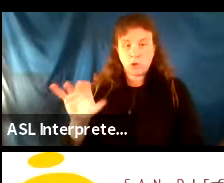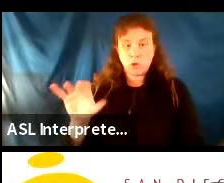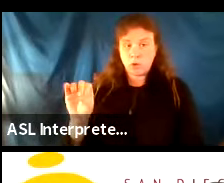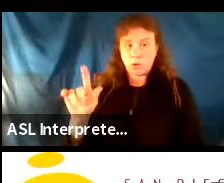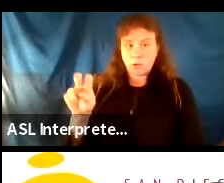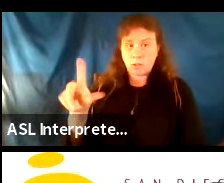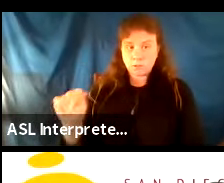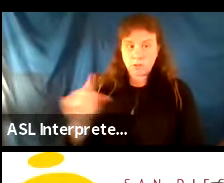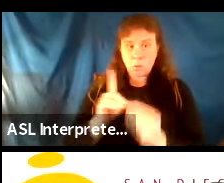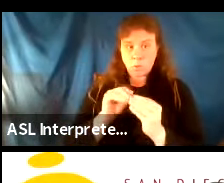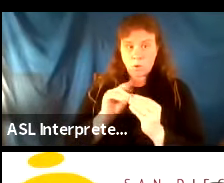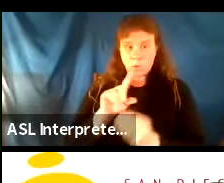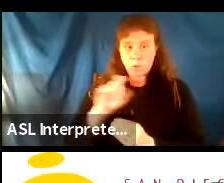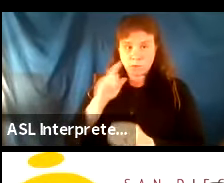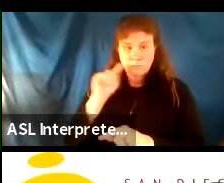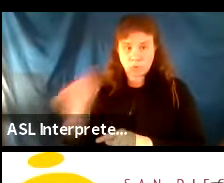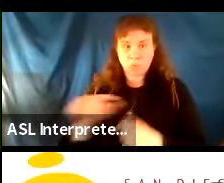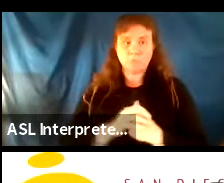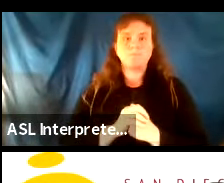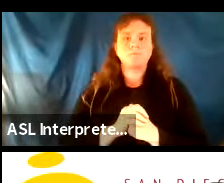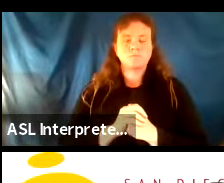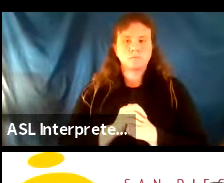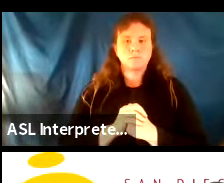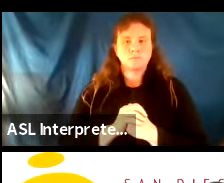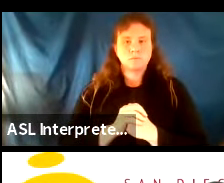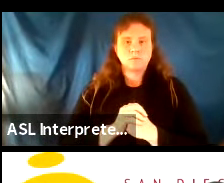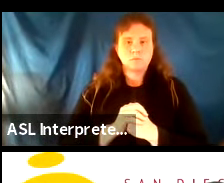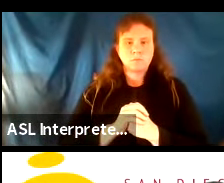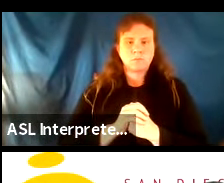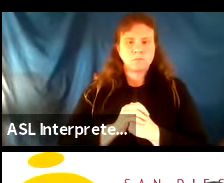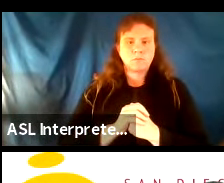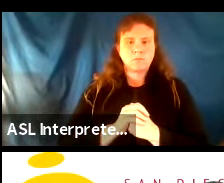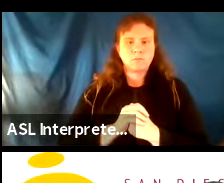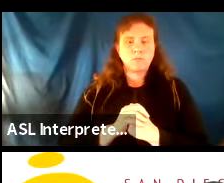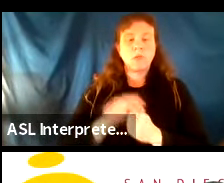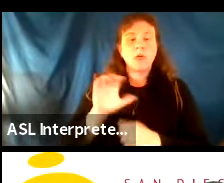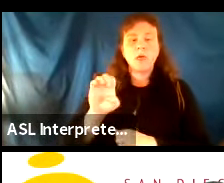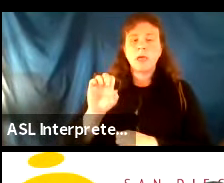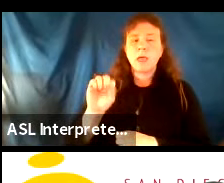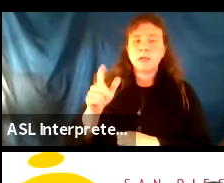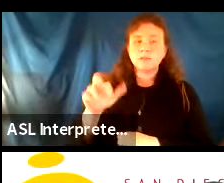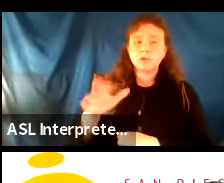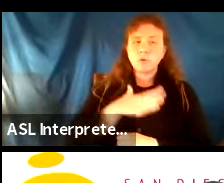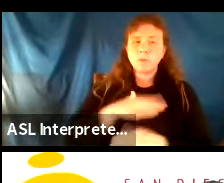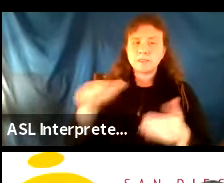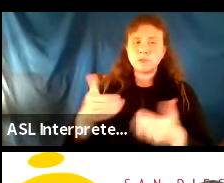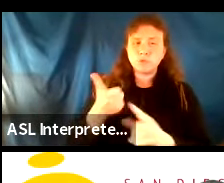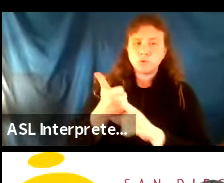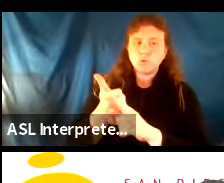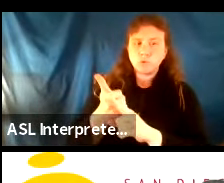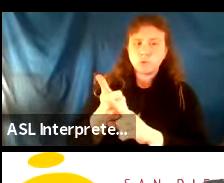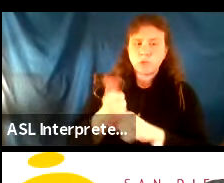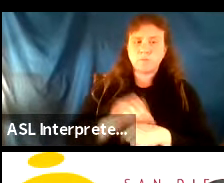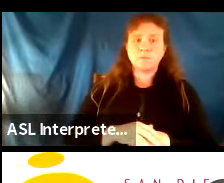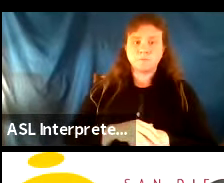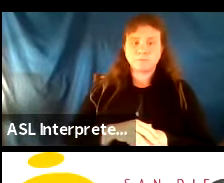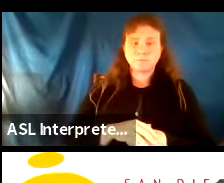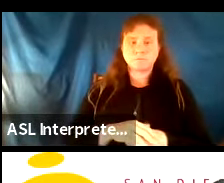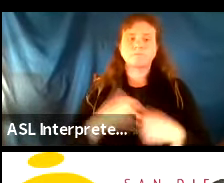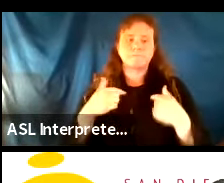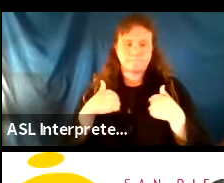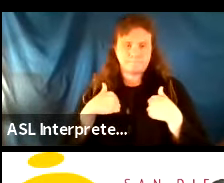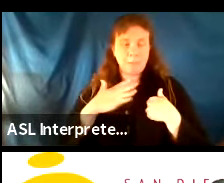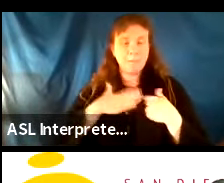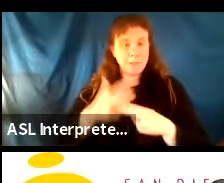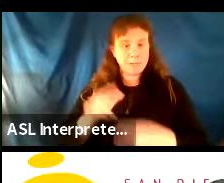you. Yes, I'd like to add to Maria Lemus. Esther, introduce yourself, Esther. Yes, my name is